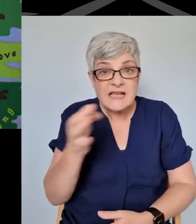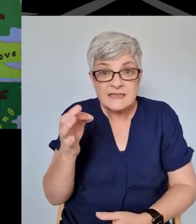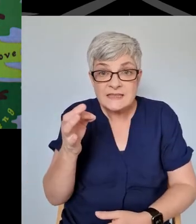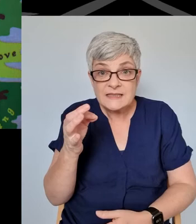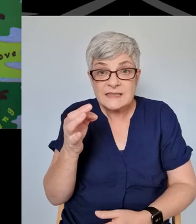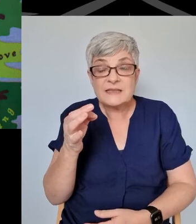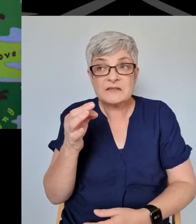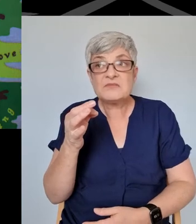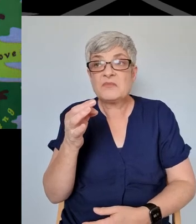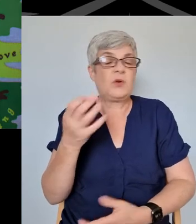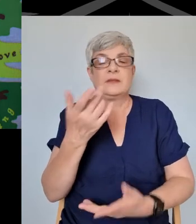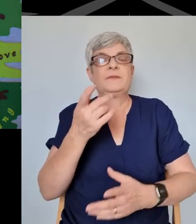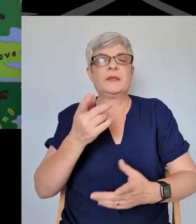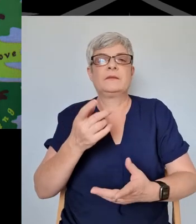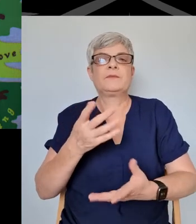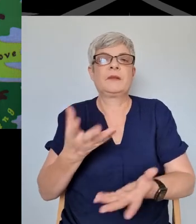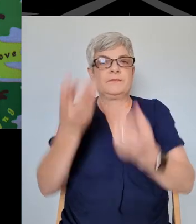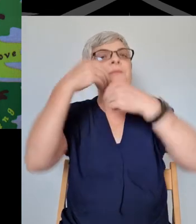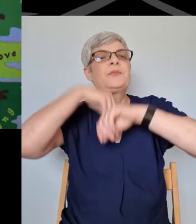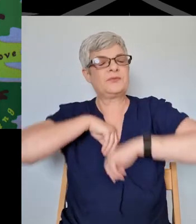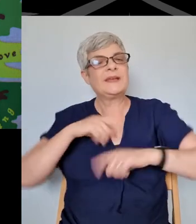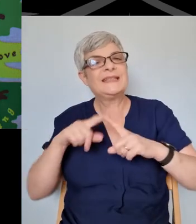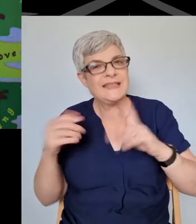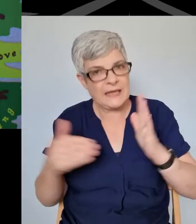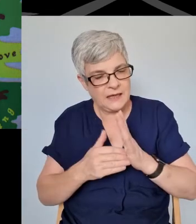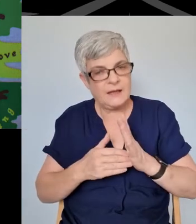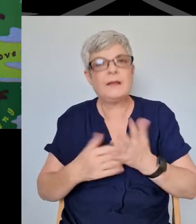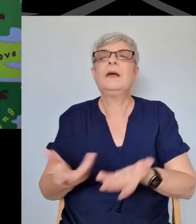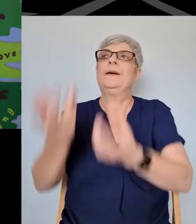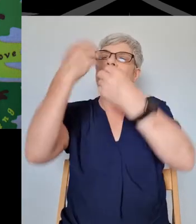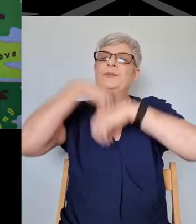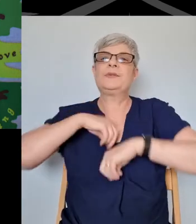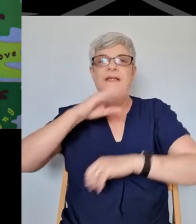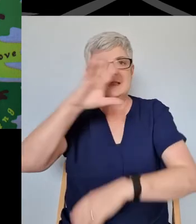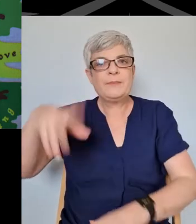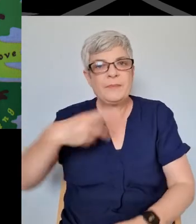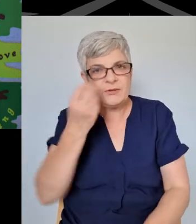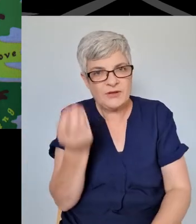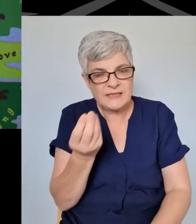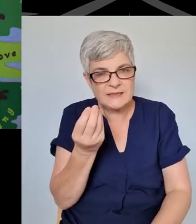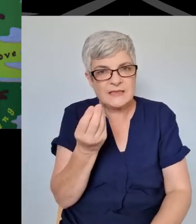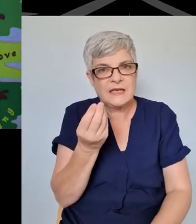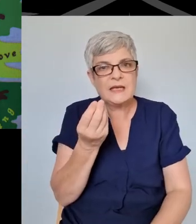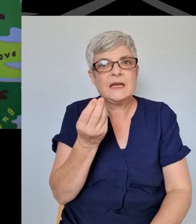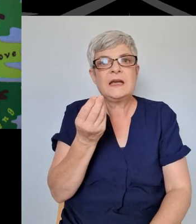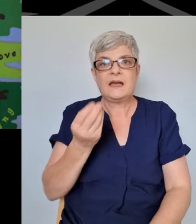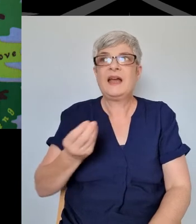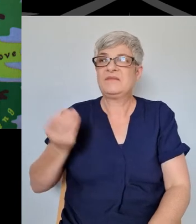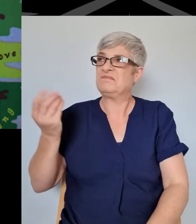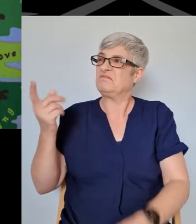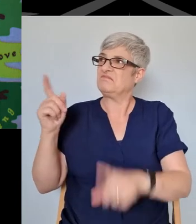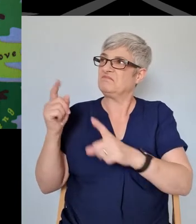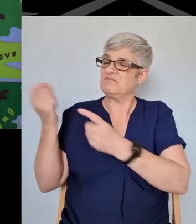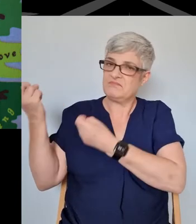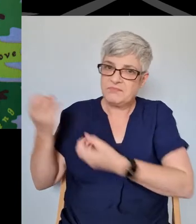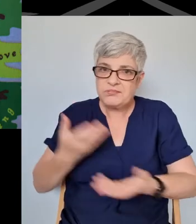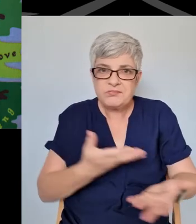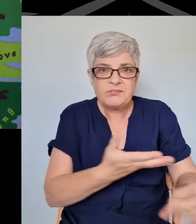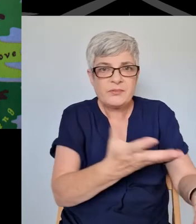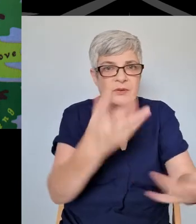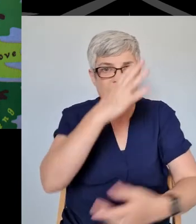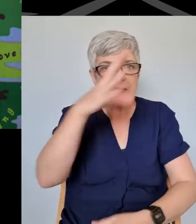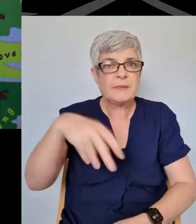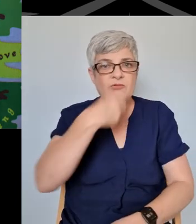of Ezekiel in calling for God's Spirit, and He takes the posture of God Himself in sending the Spirit unto the